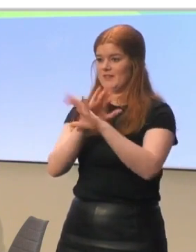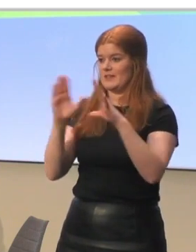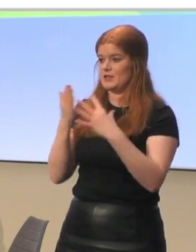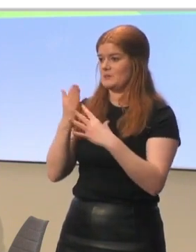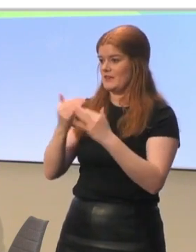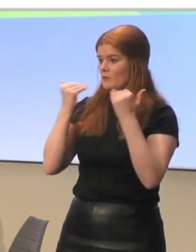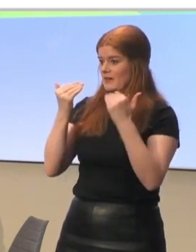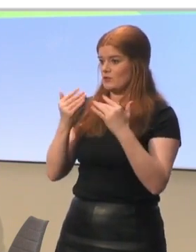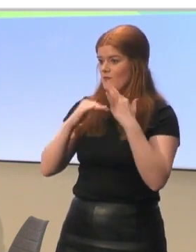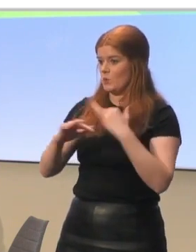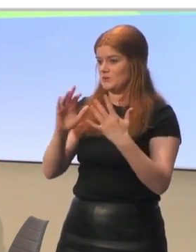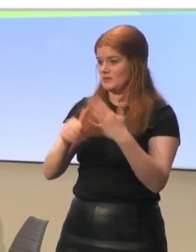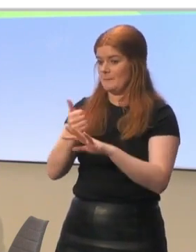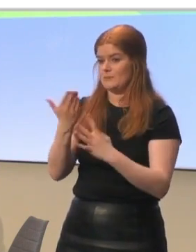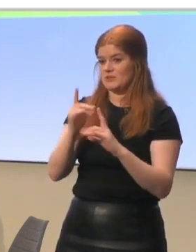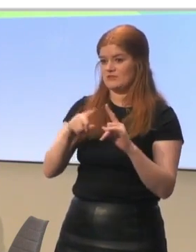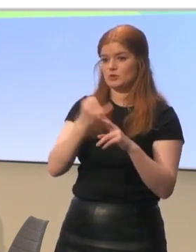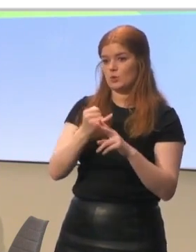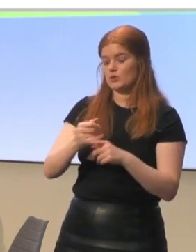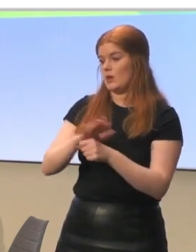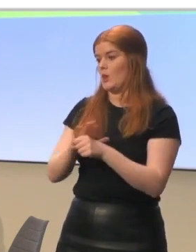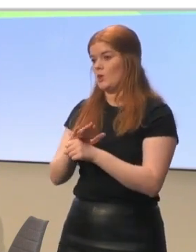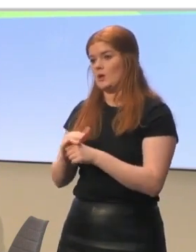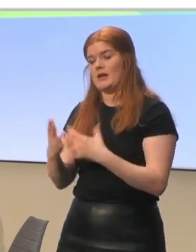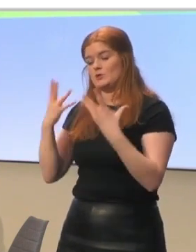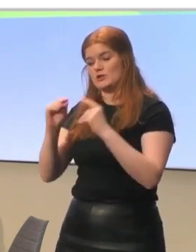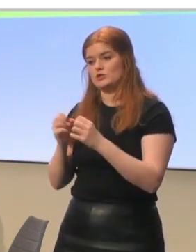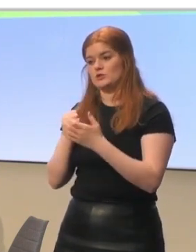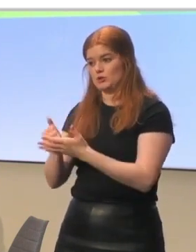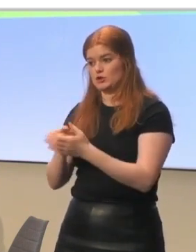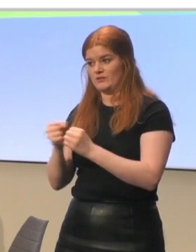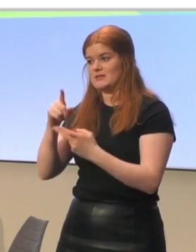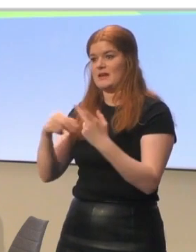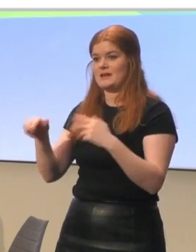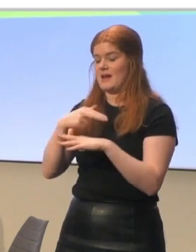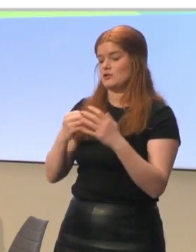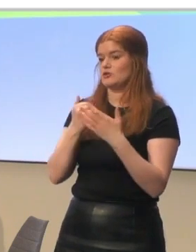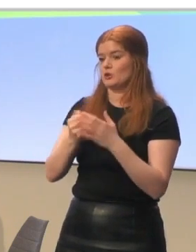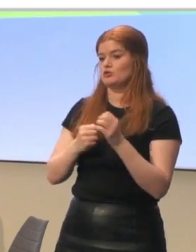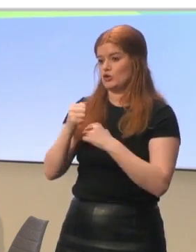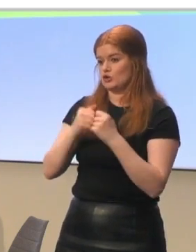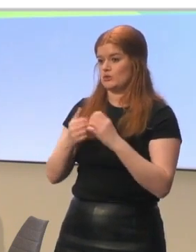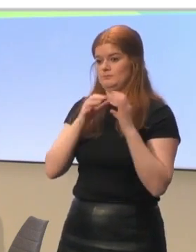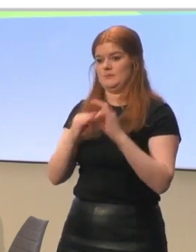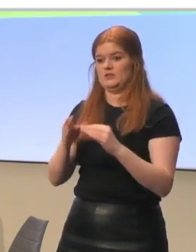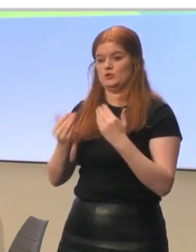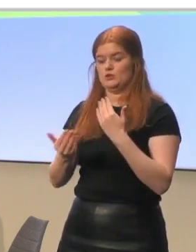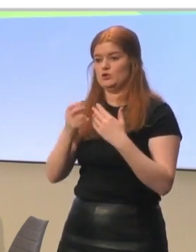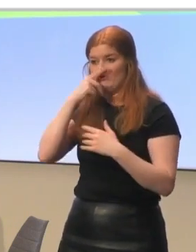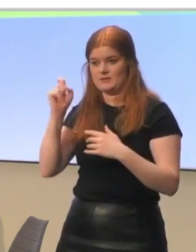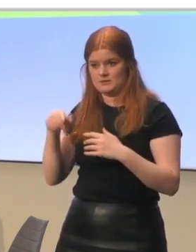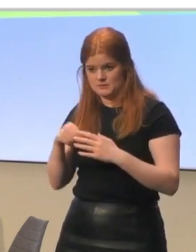accessible information flows in place between schools, local educational and support services and national support structures in relation to